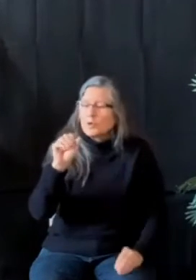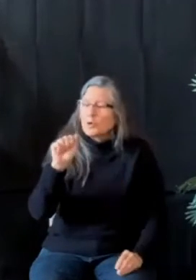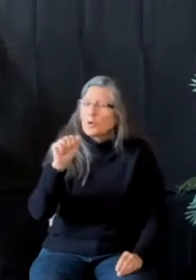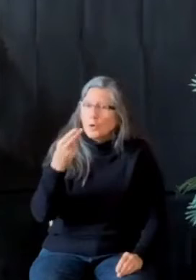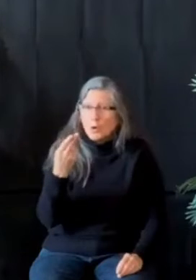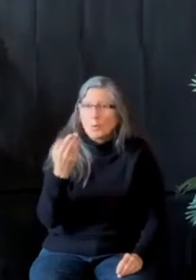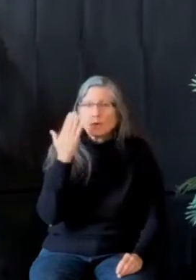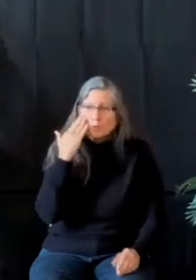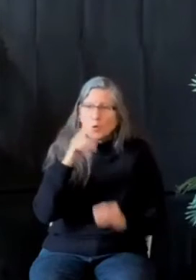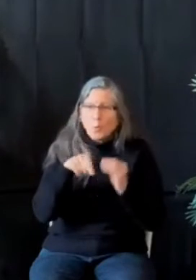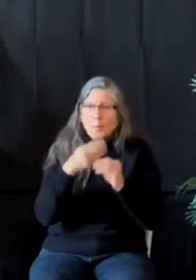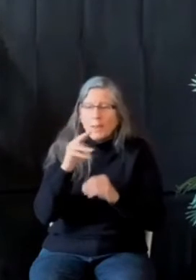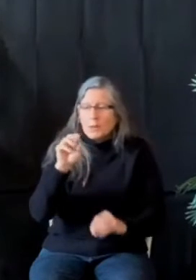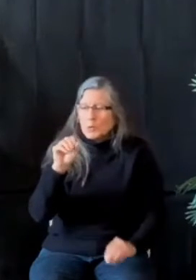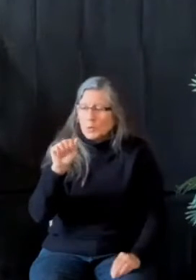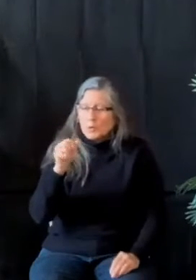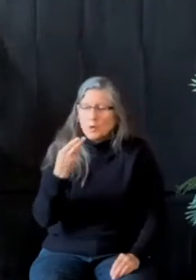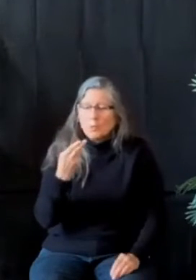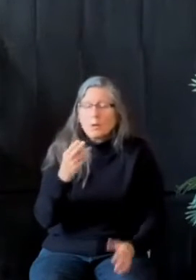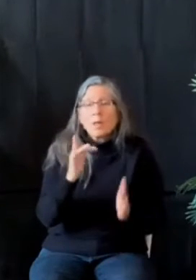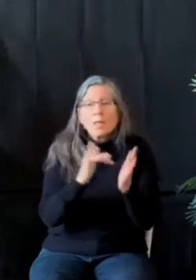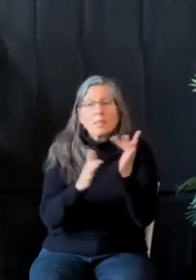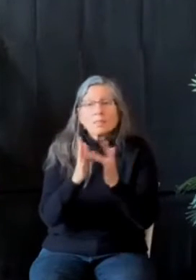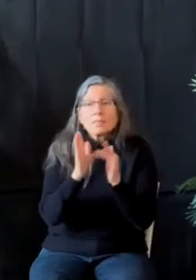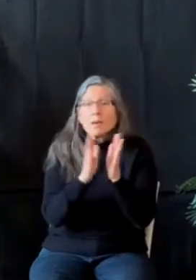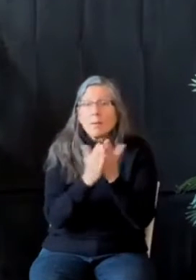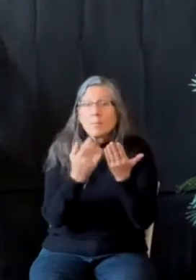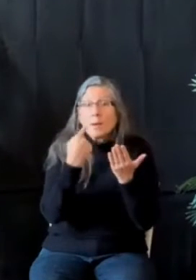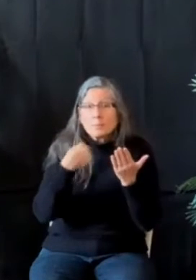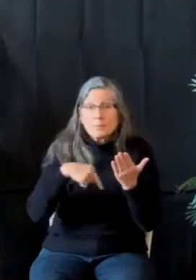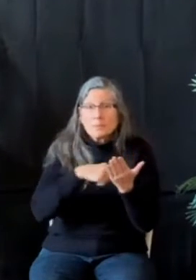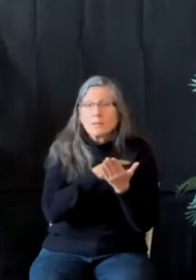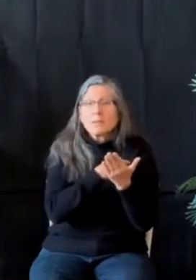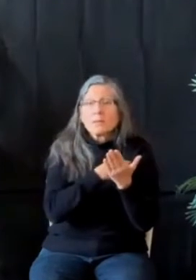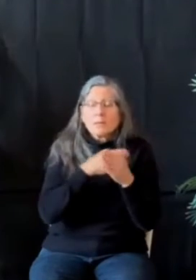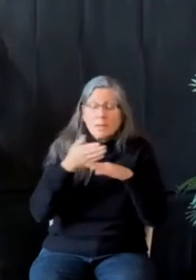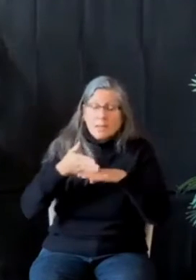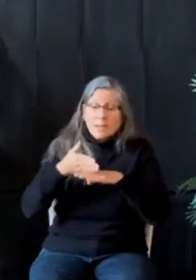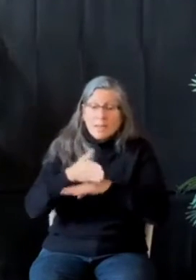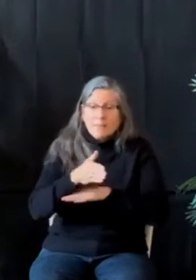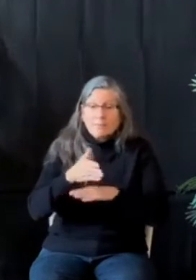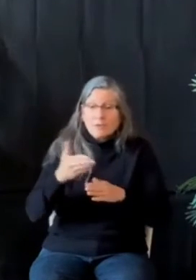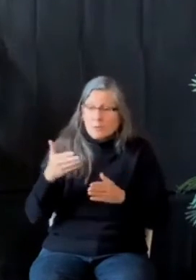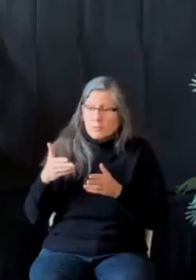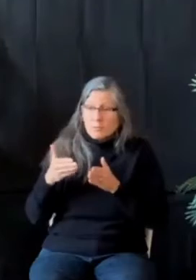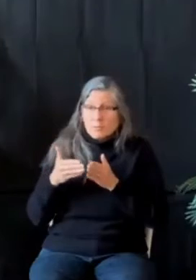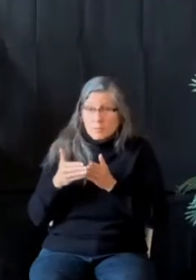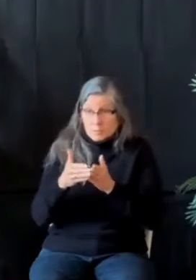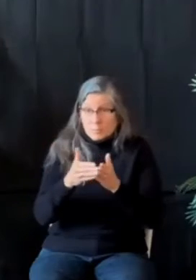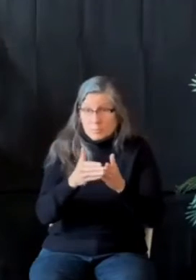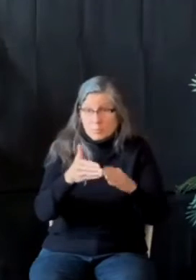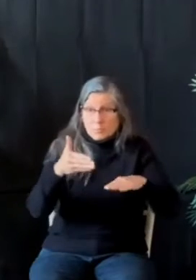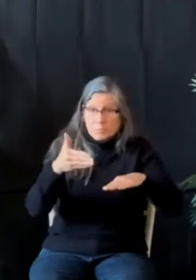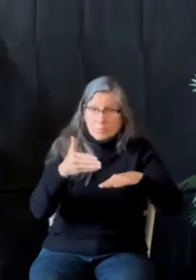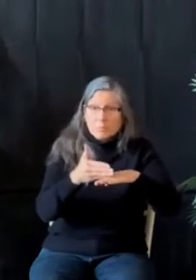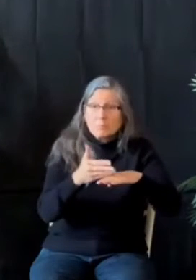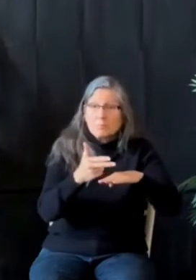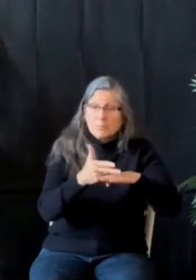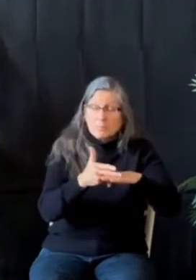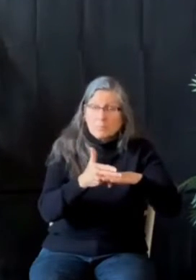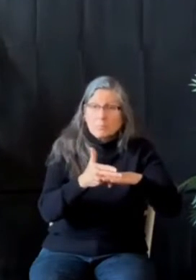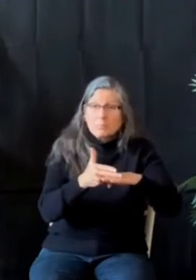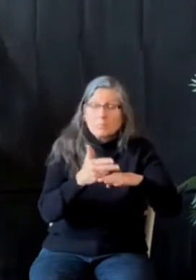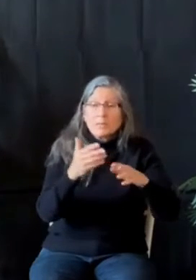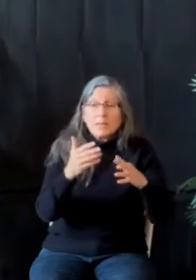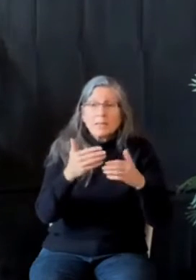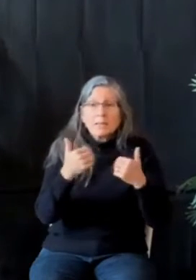Noah? Well, the Bible tells us that after they had landed and they had a number